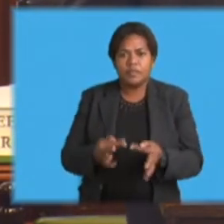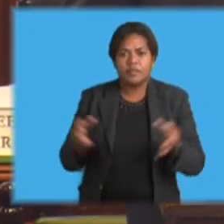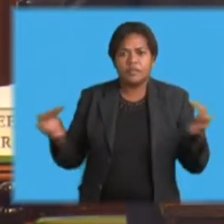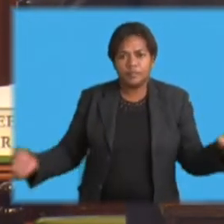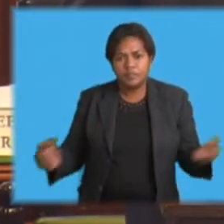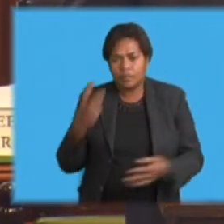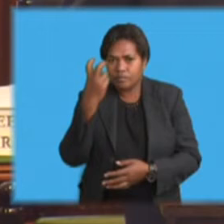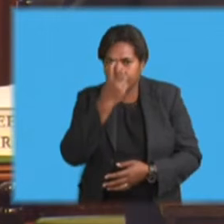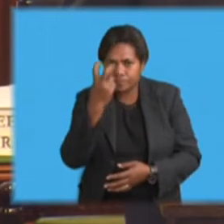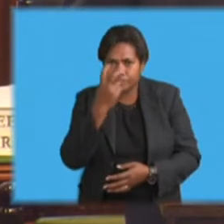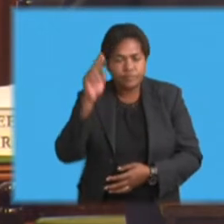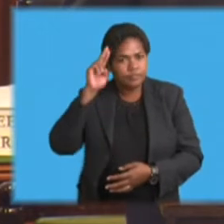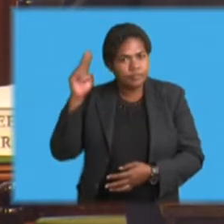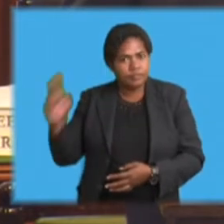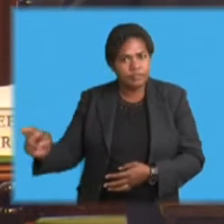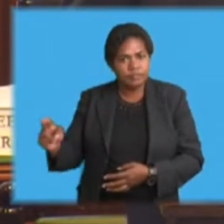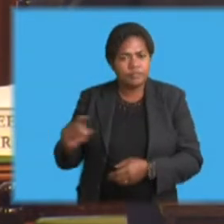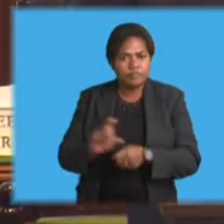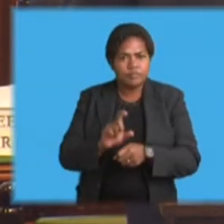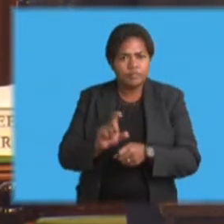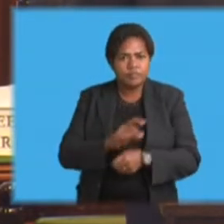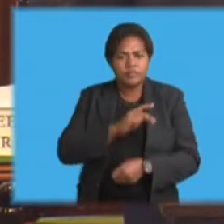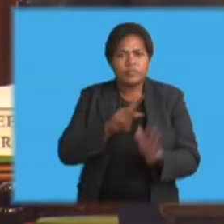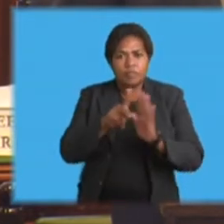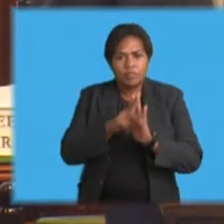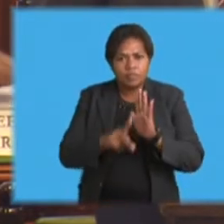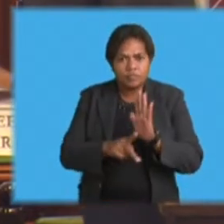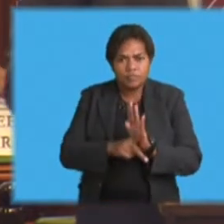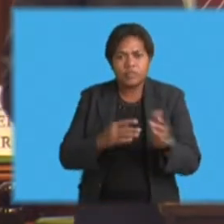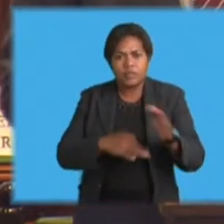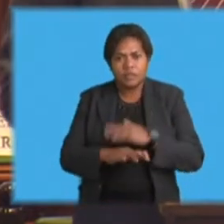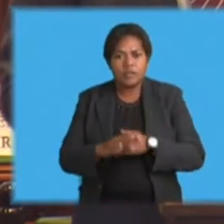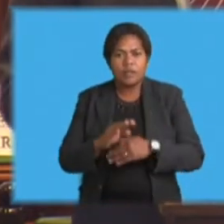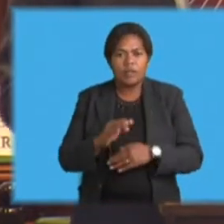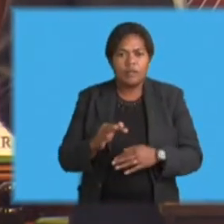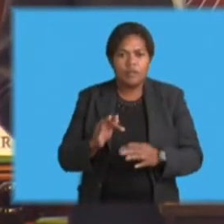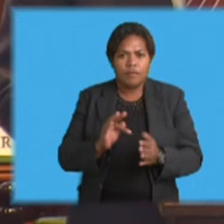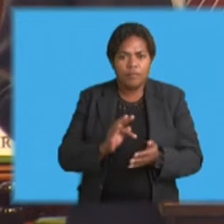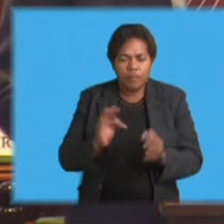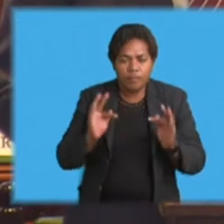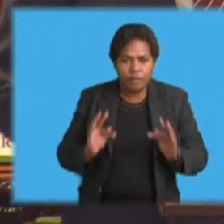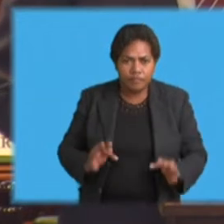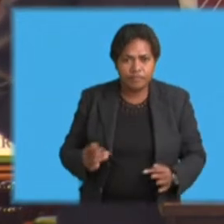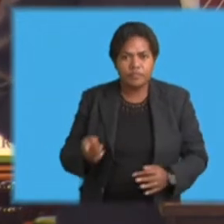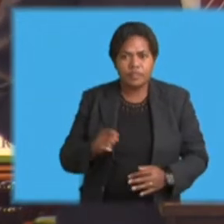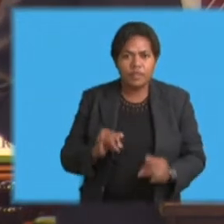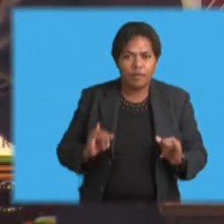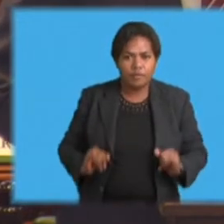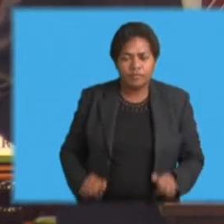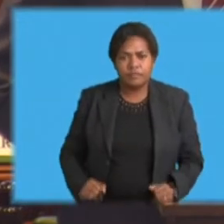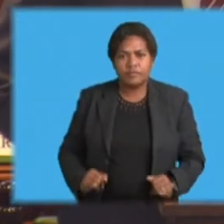monitor national employment creation policies in both the formal and informal sectors. And it is good to note that during the period